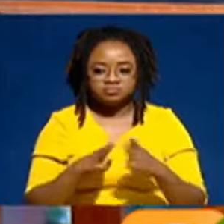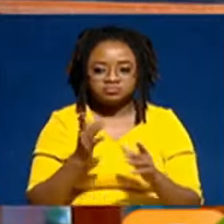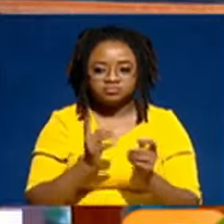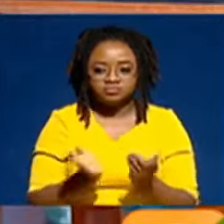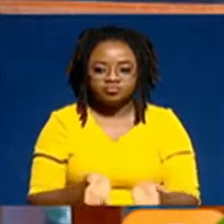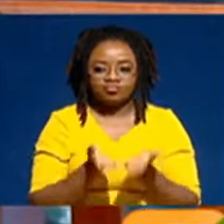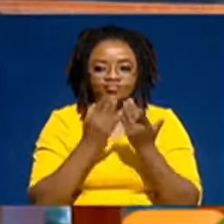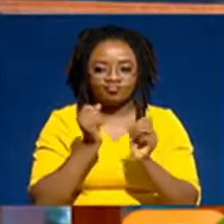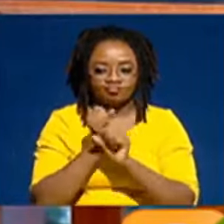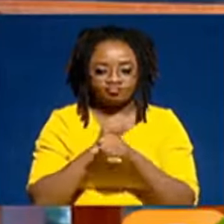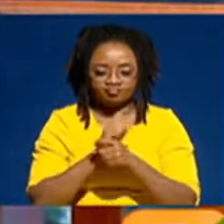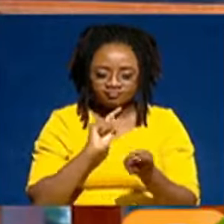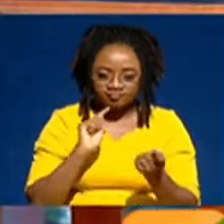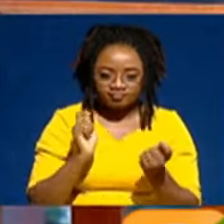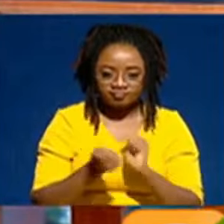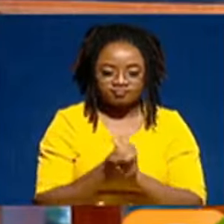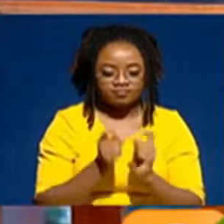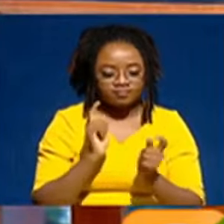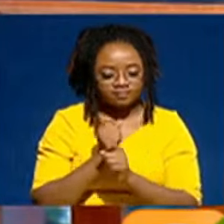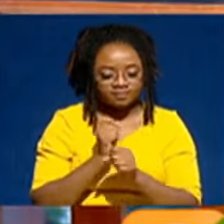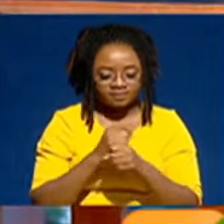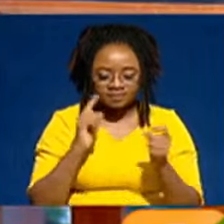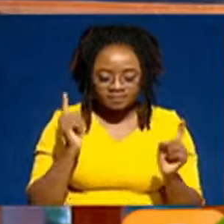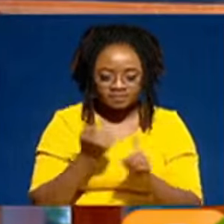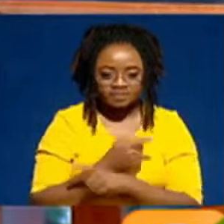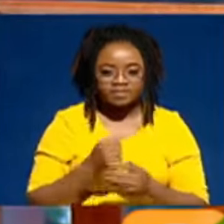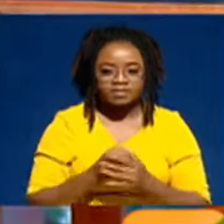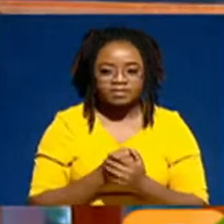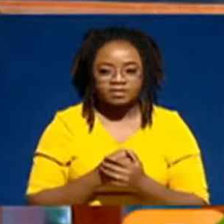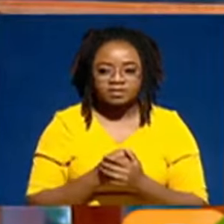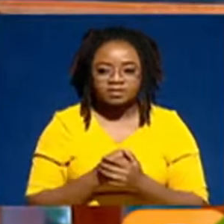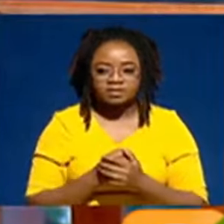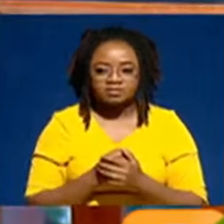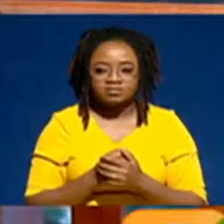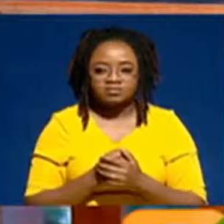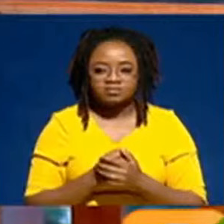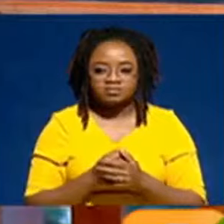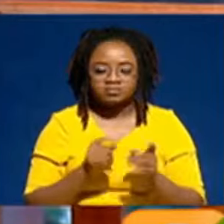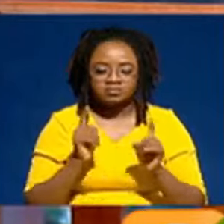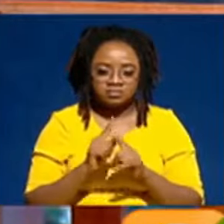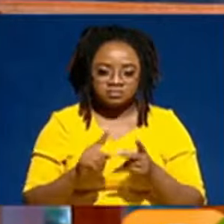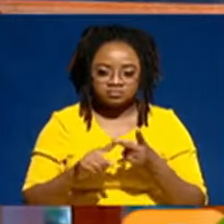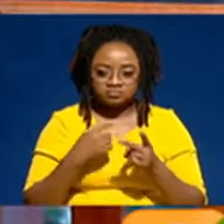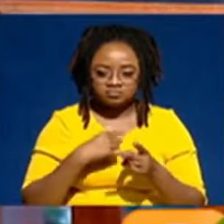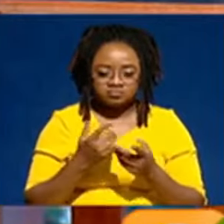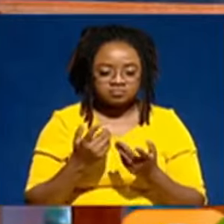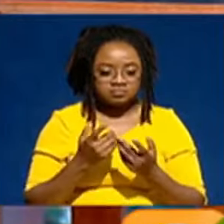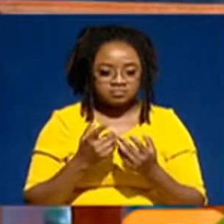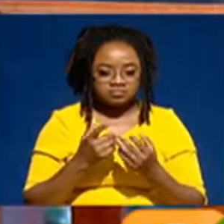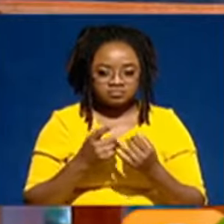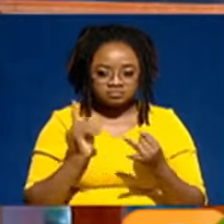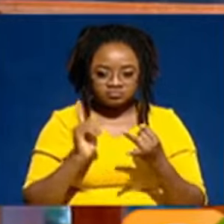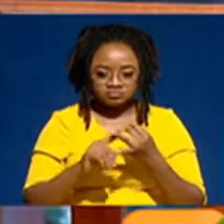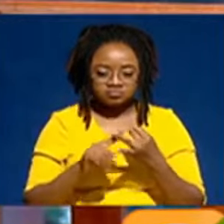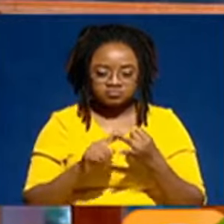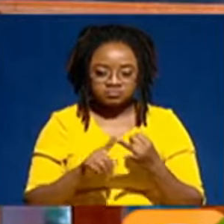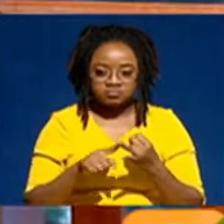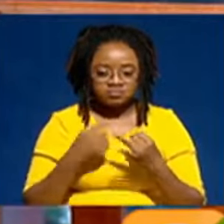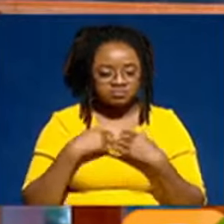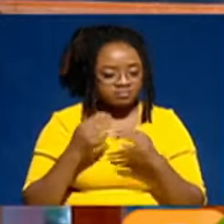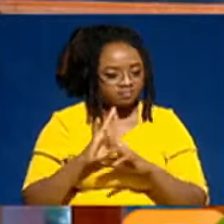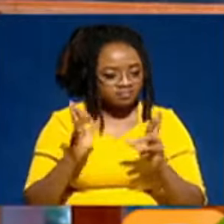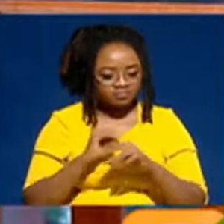change. Let him start implementing that plan. Number two, my advice to him, which I'm giving for free, he has not asked for it,